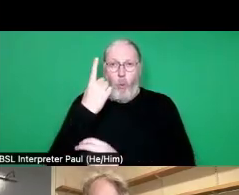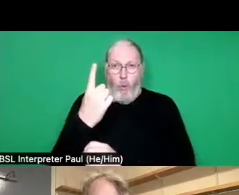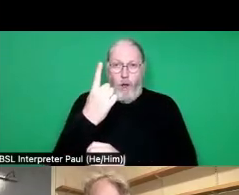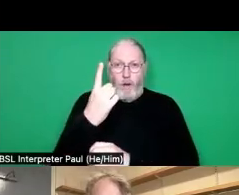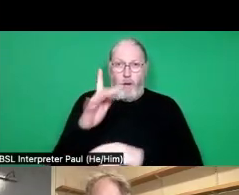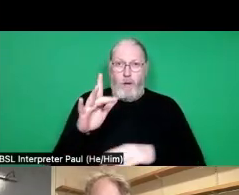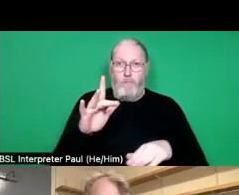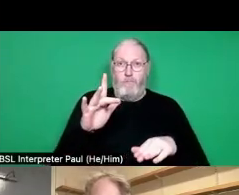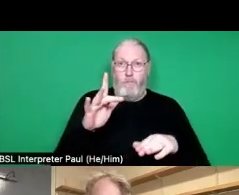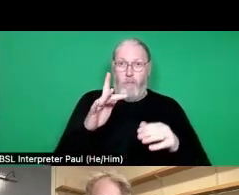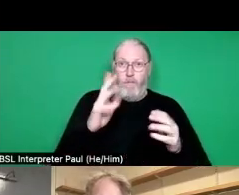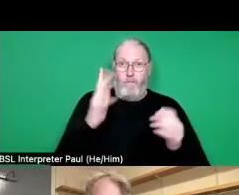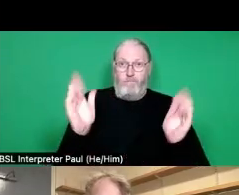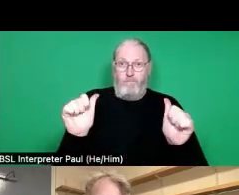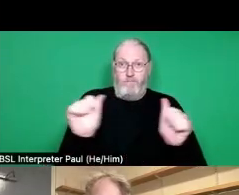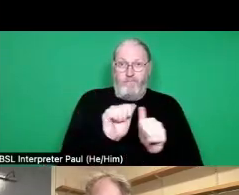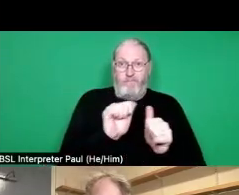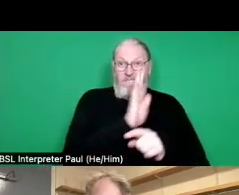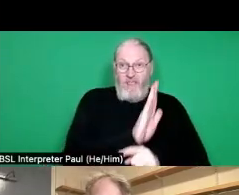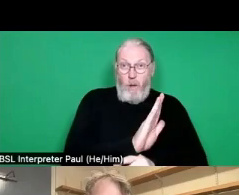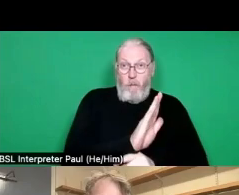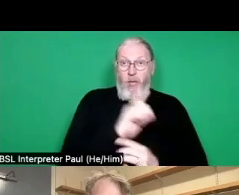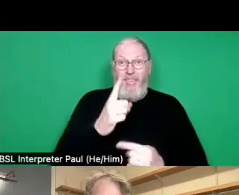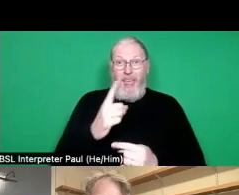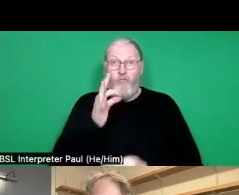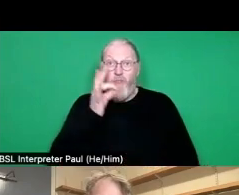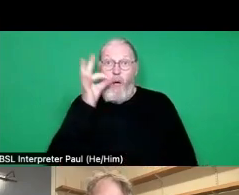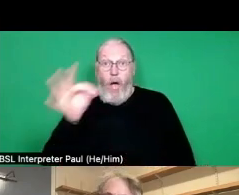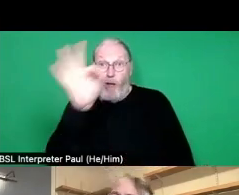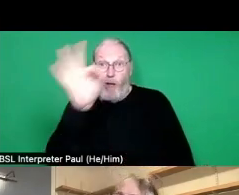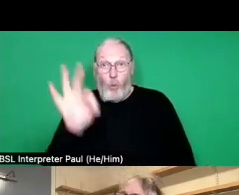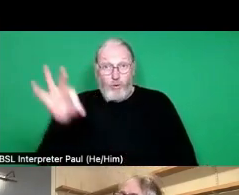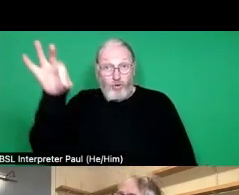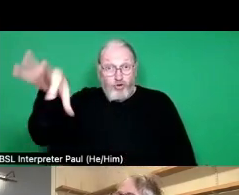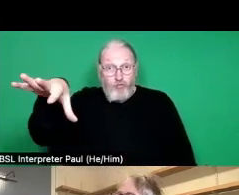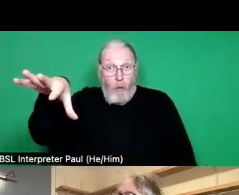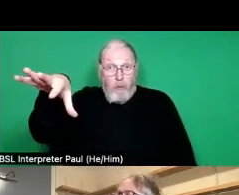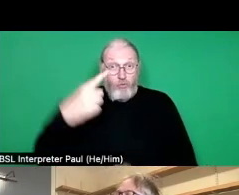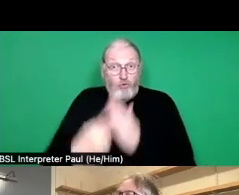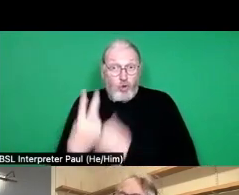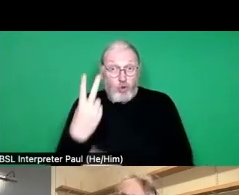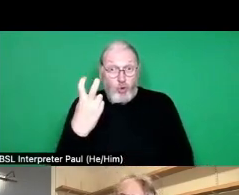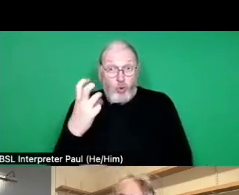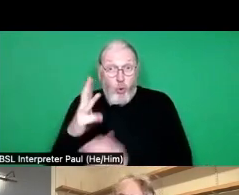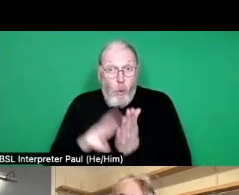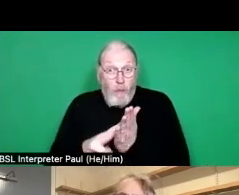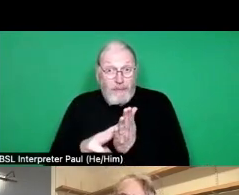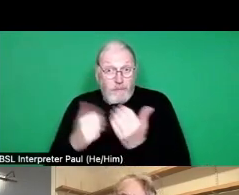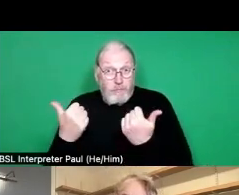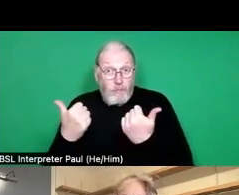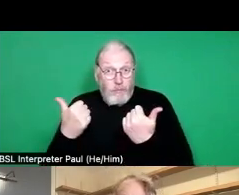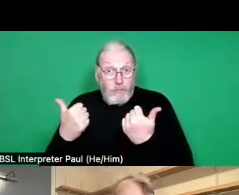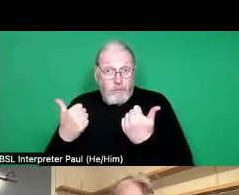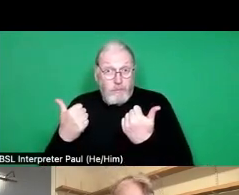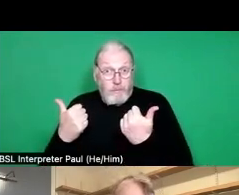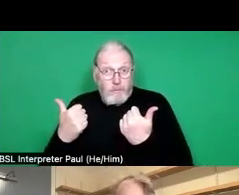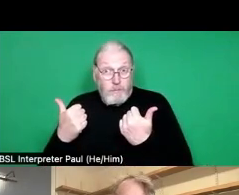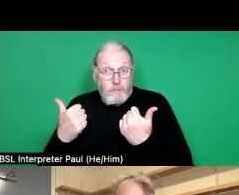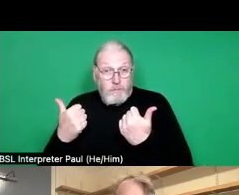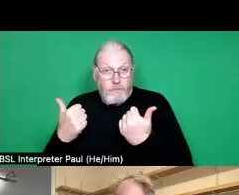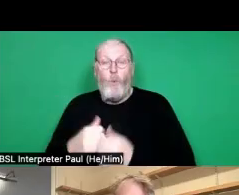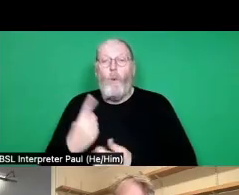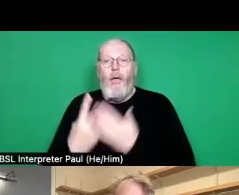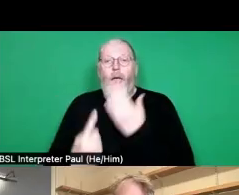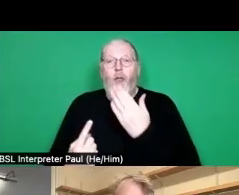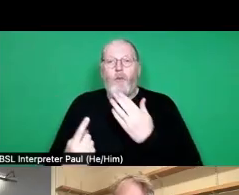question and leave it there. It might take me 2 more minutes. Is that acceptable? Of course. Okay, let me open something up